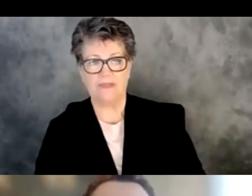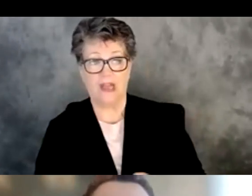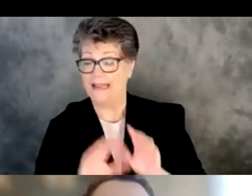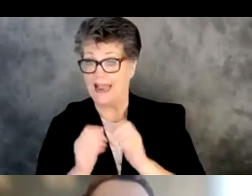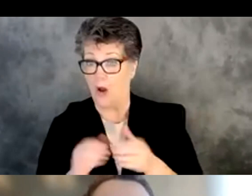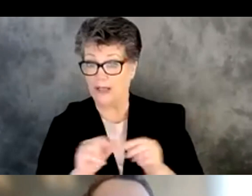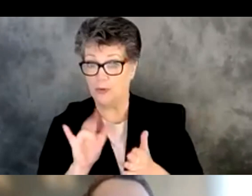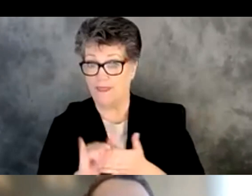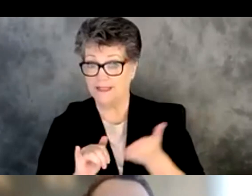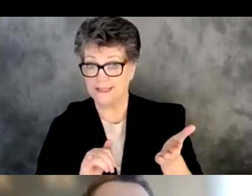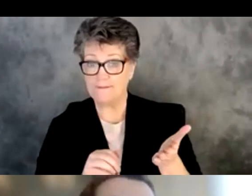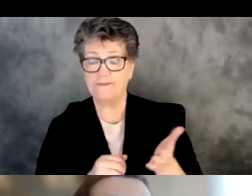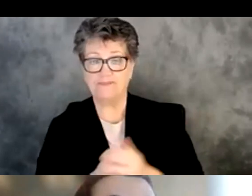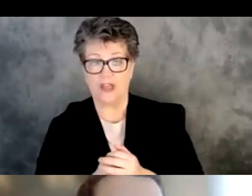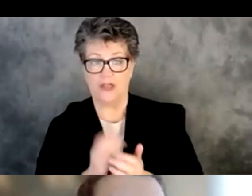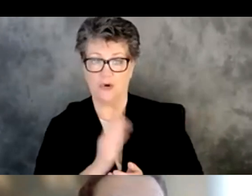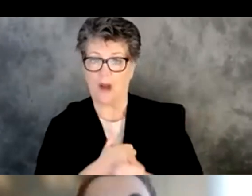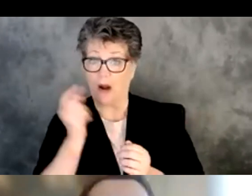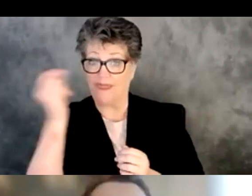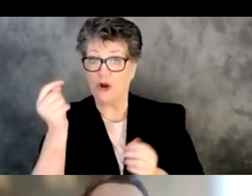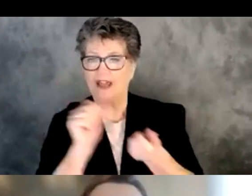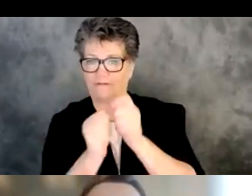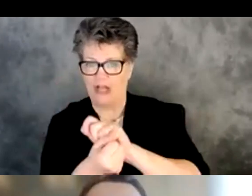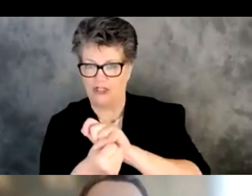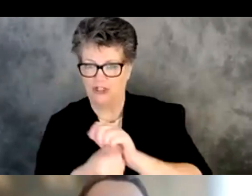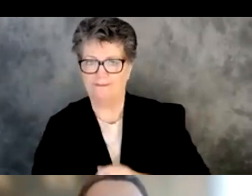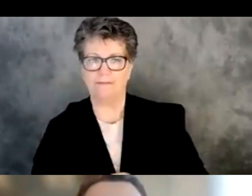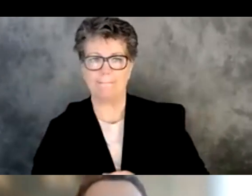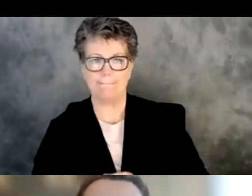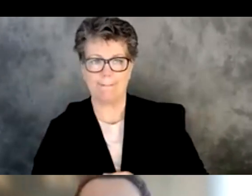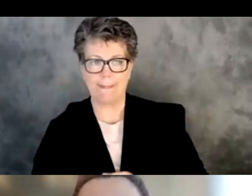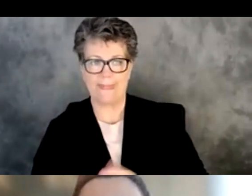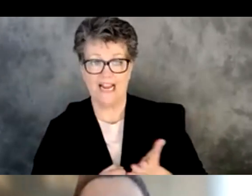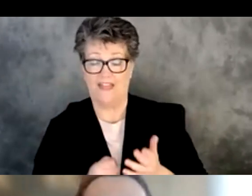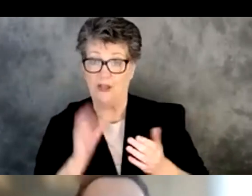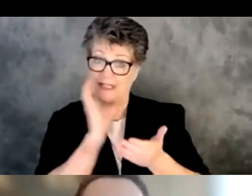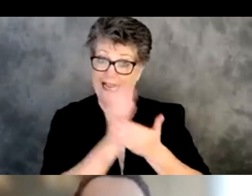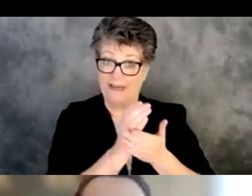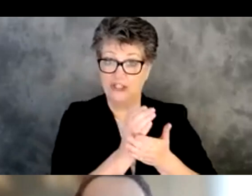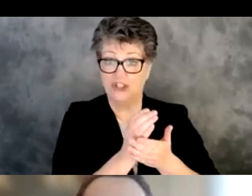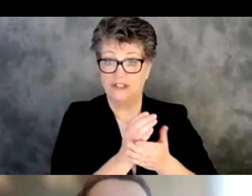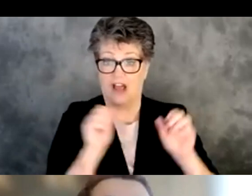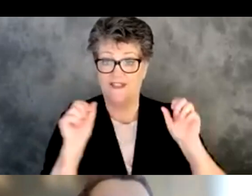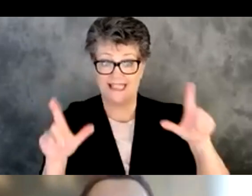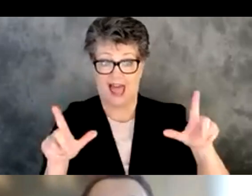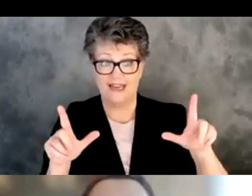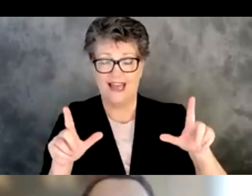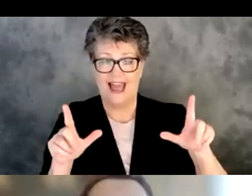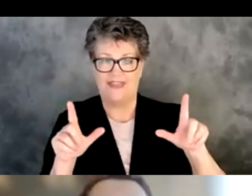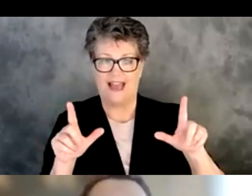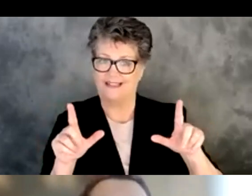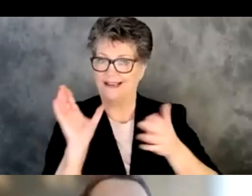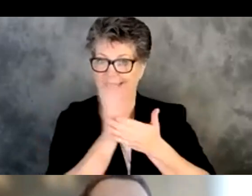through our theory of change, which is there's an image on this slide that is a